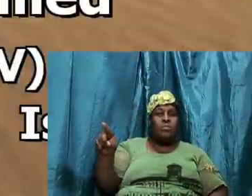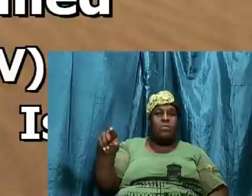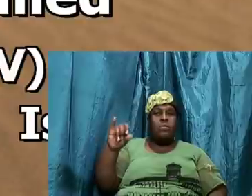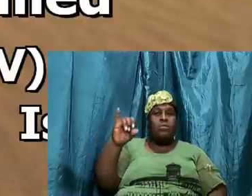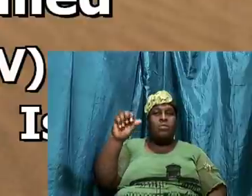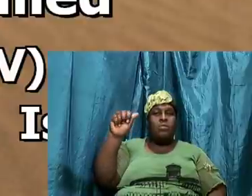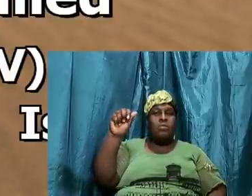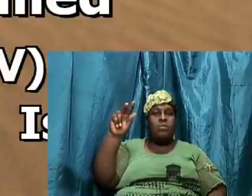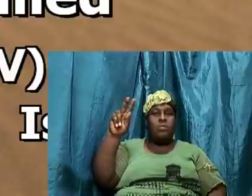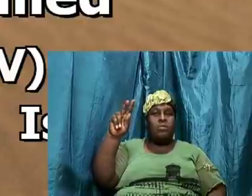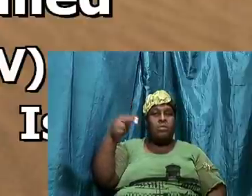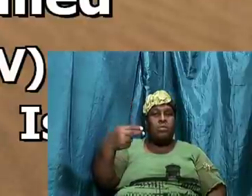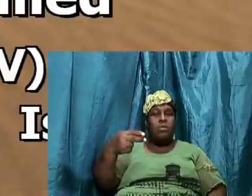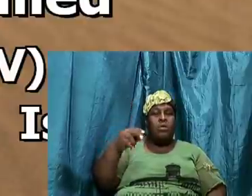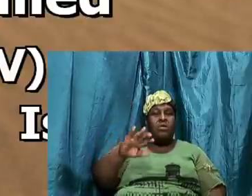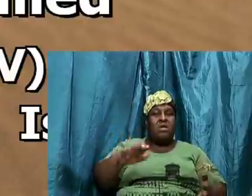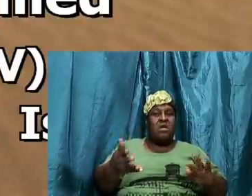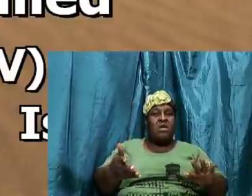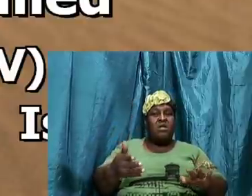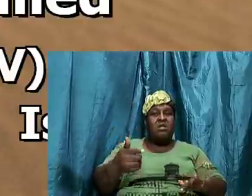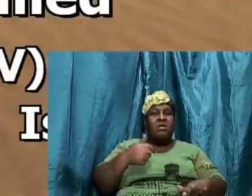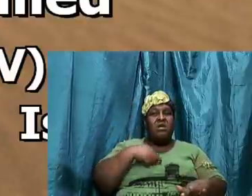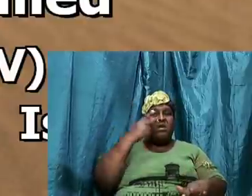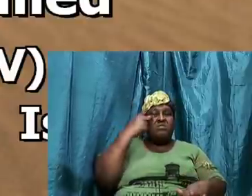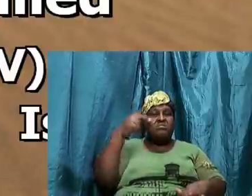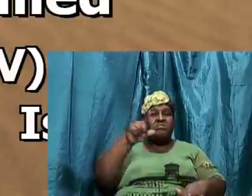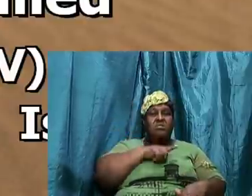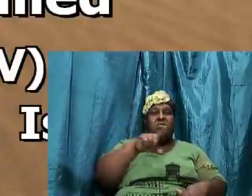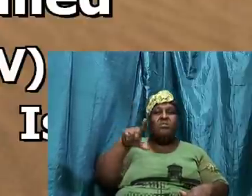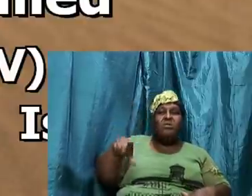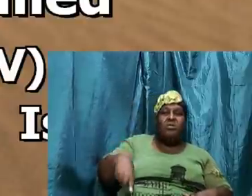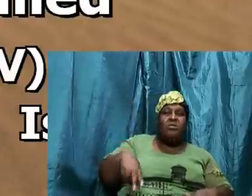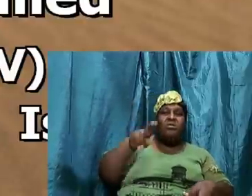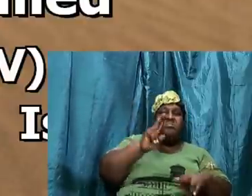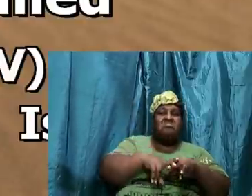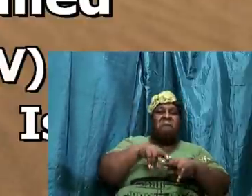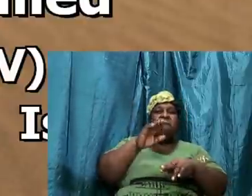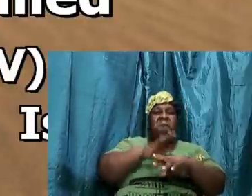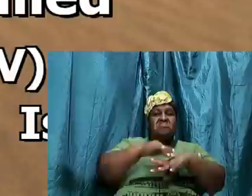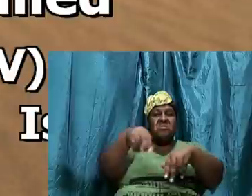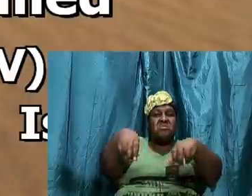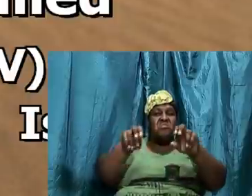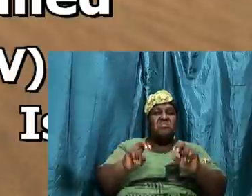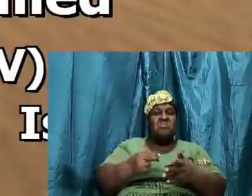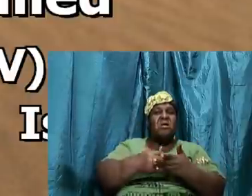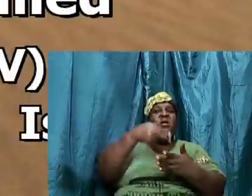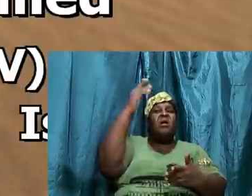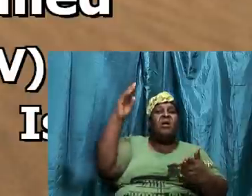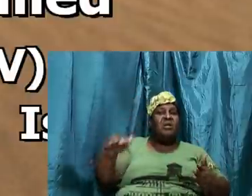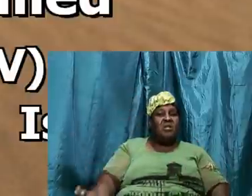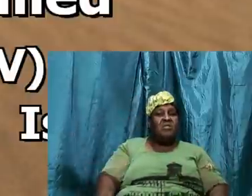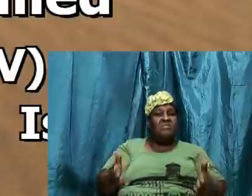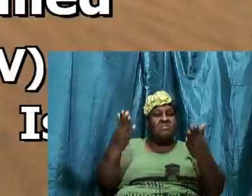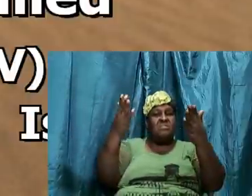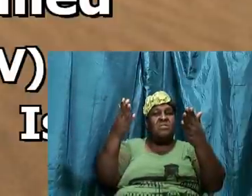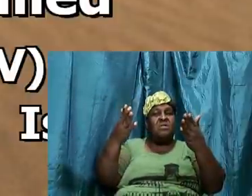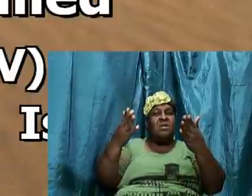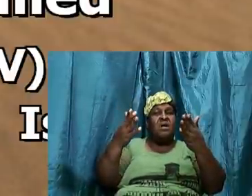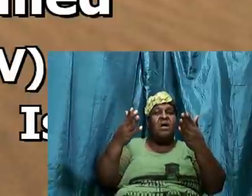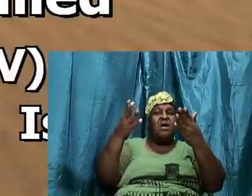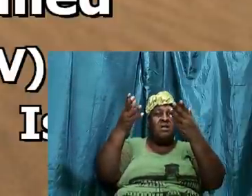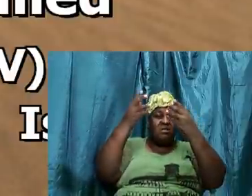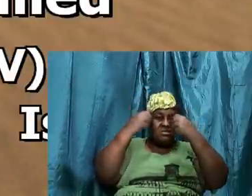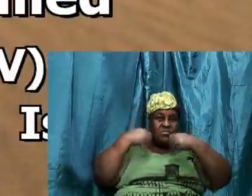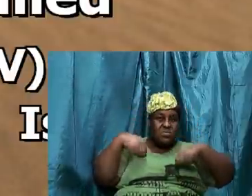that King Uzziah died, I saw the Lord sitting up on a throne, high and lifted up, and